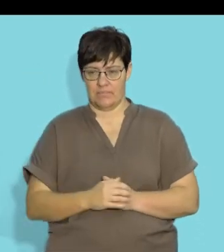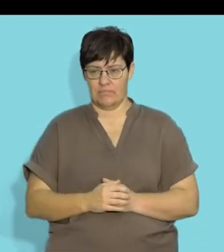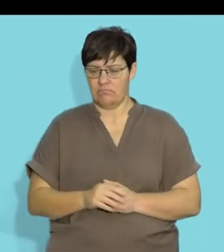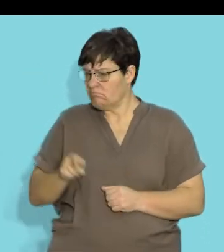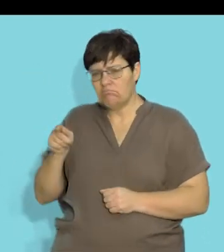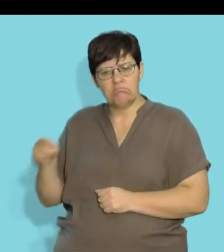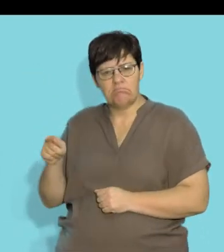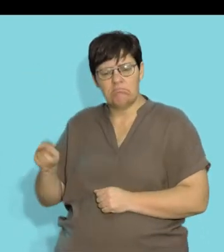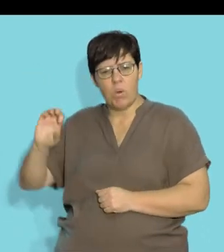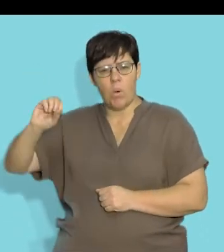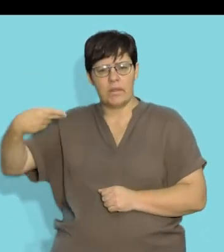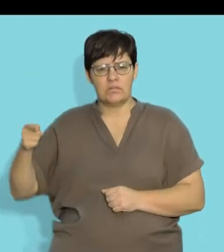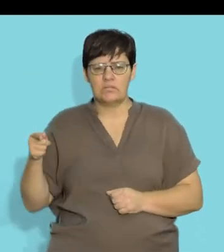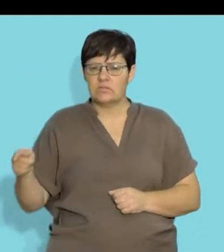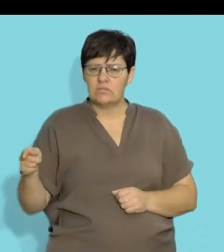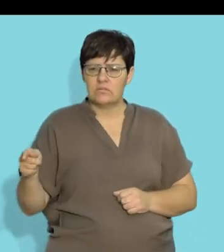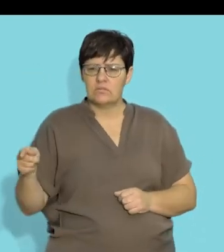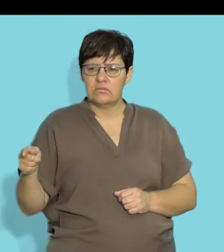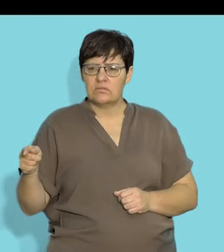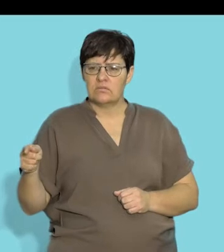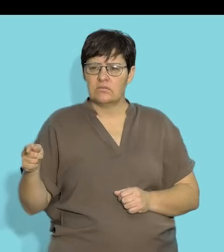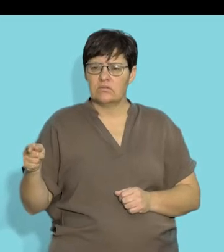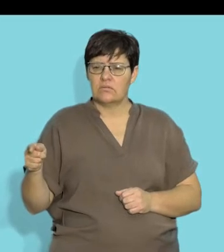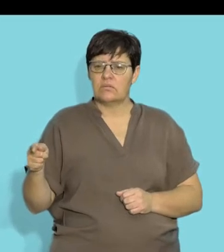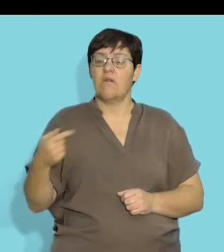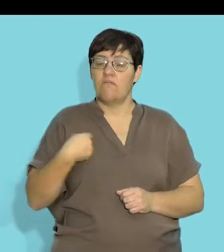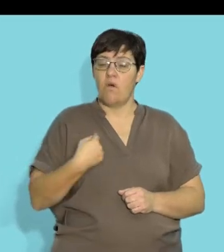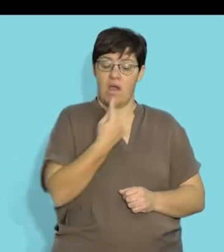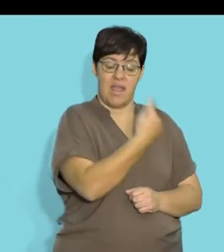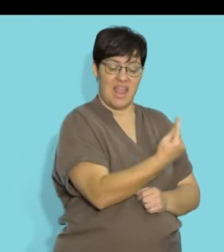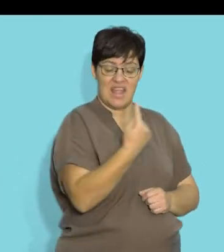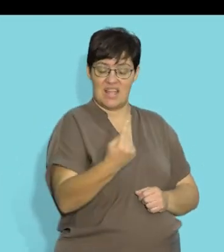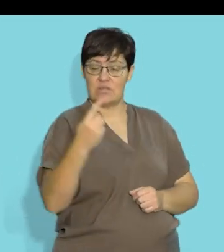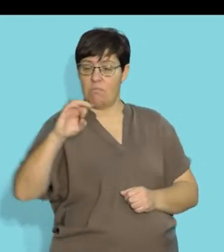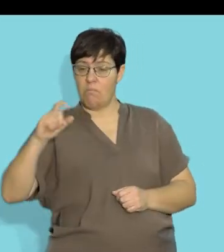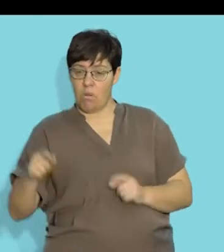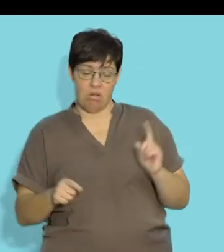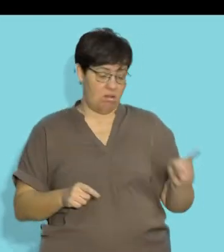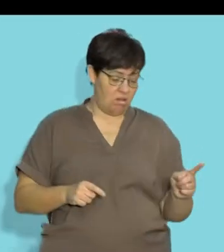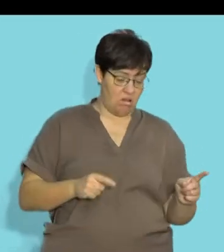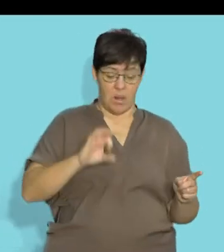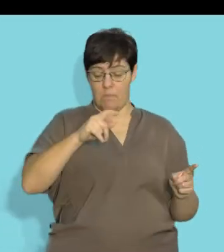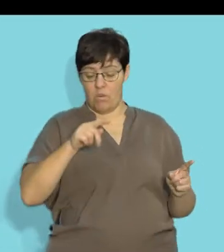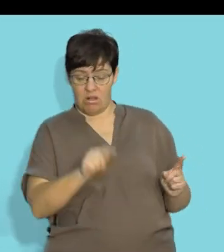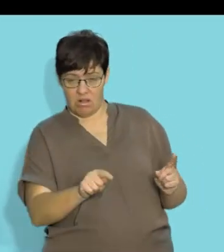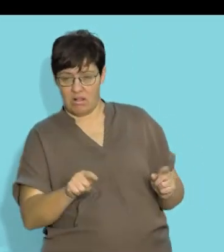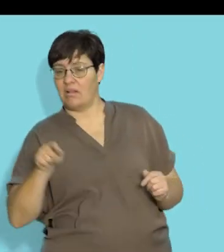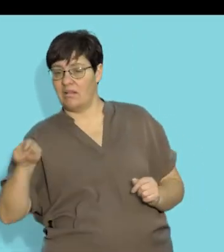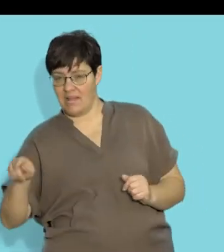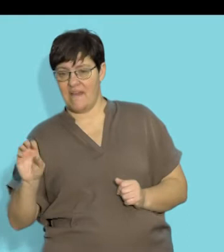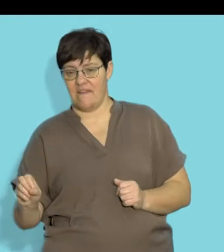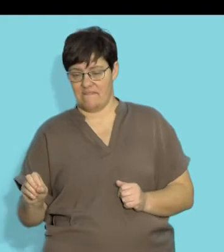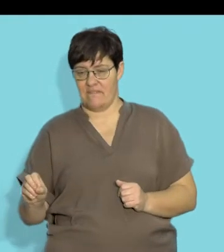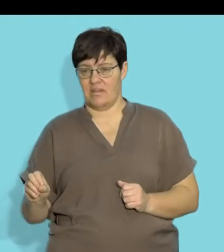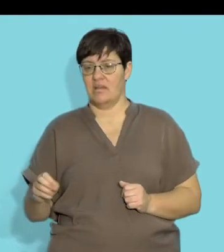decimeter. Then what about that of the hydroxide ion? Because for every mole of sodium hydroxide in